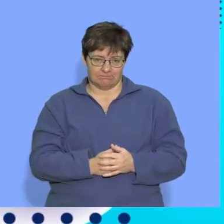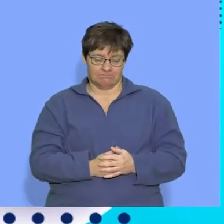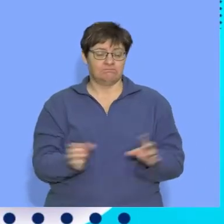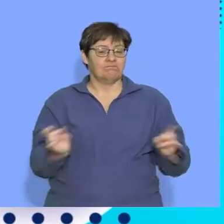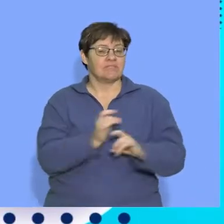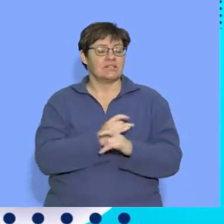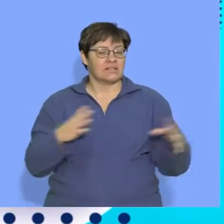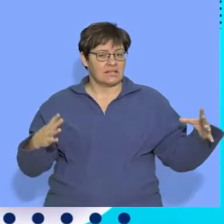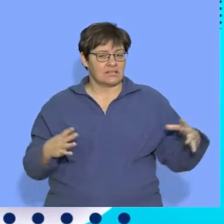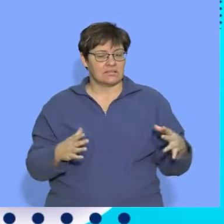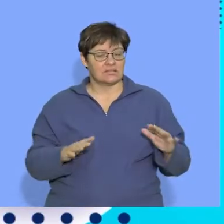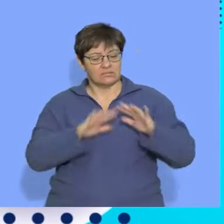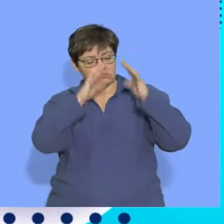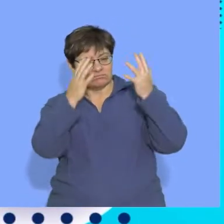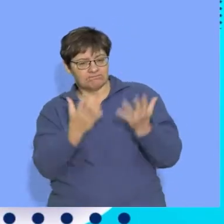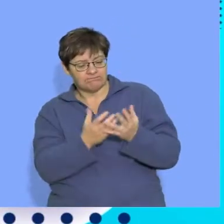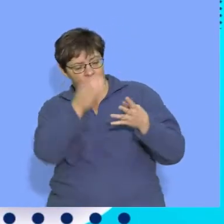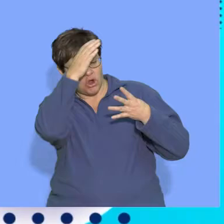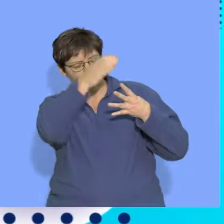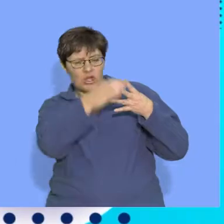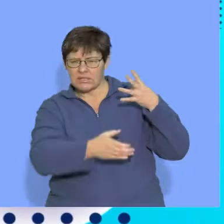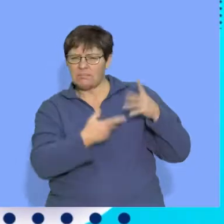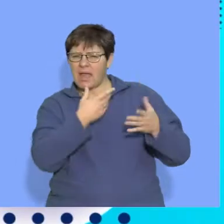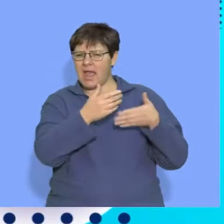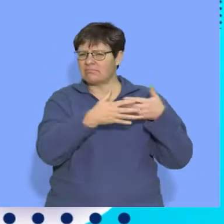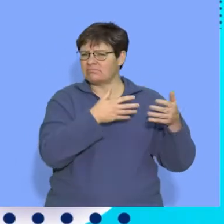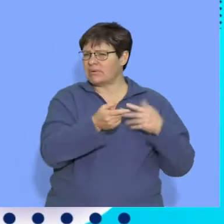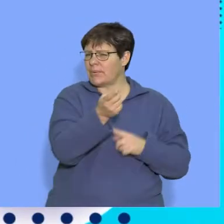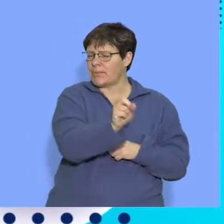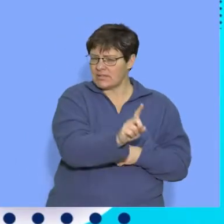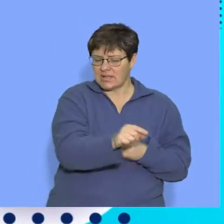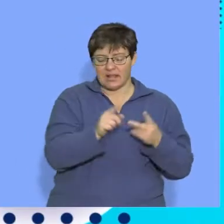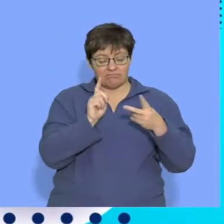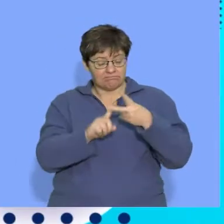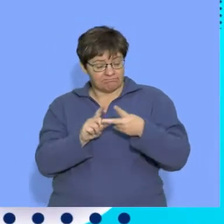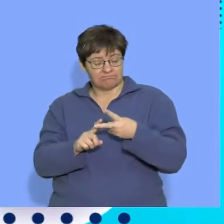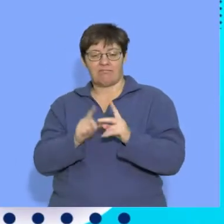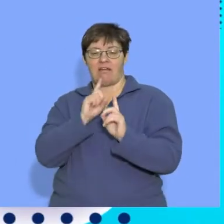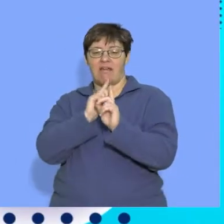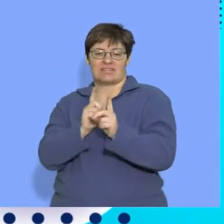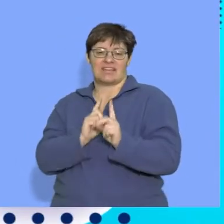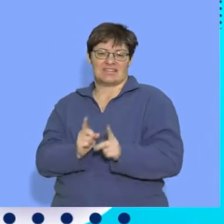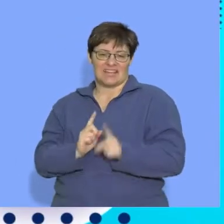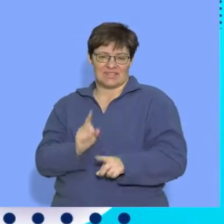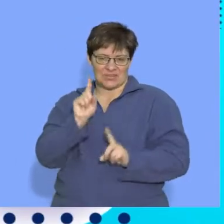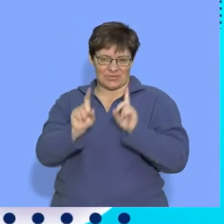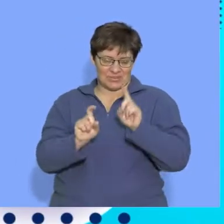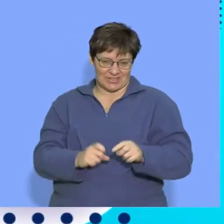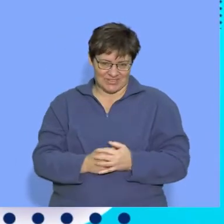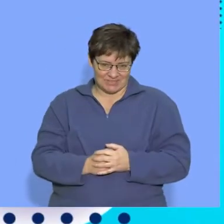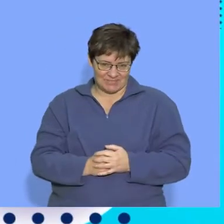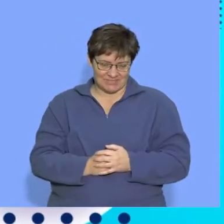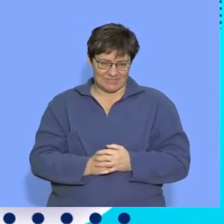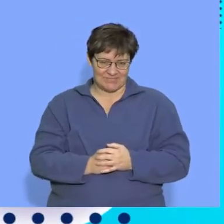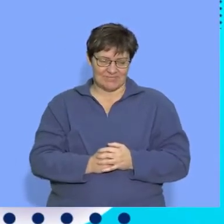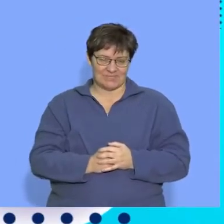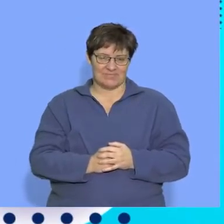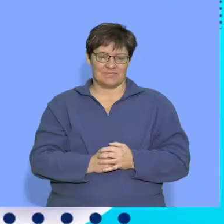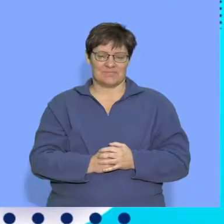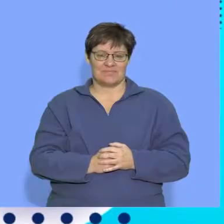lesson, have an overview of the main concepts, and then try and answer some questions based on the understanding of those concepts.